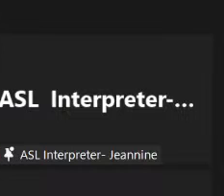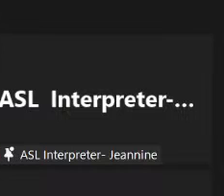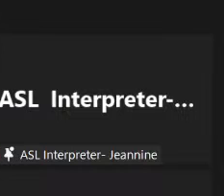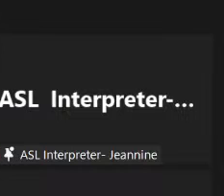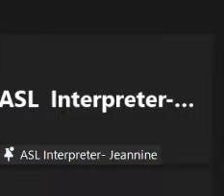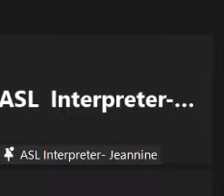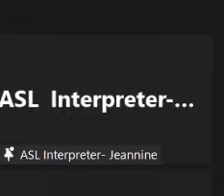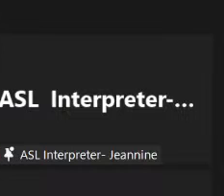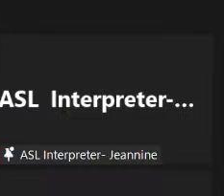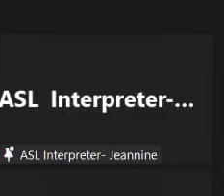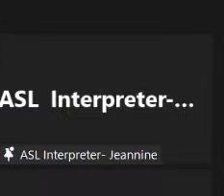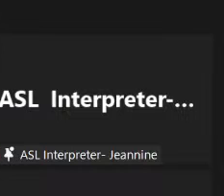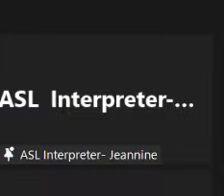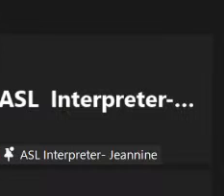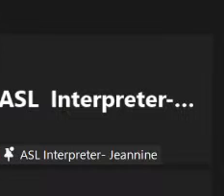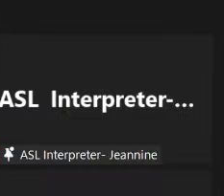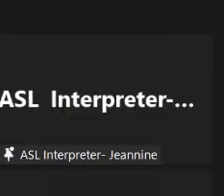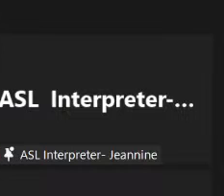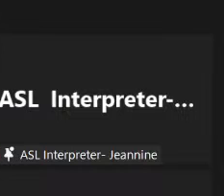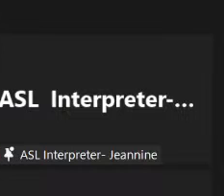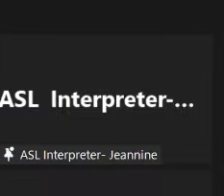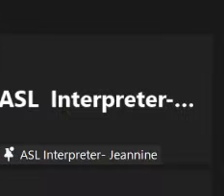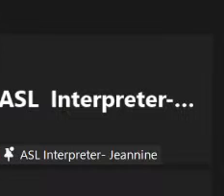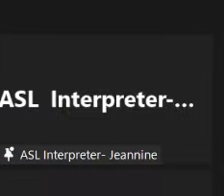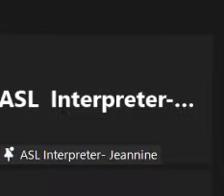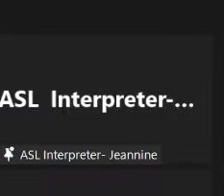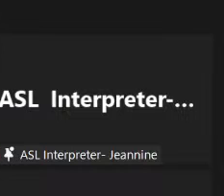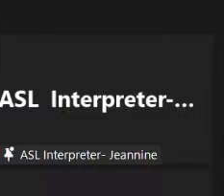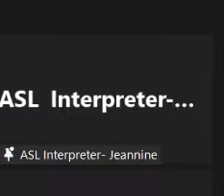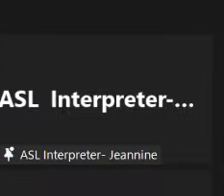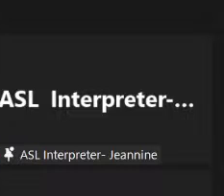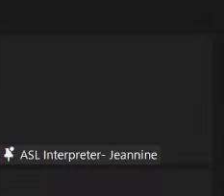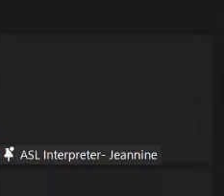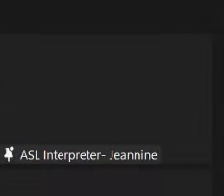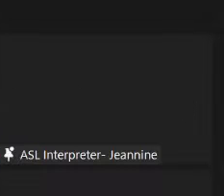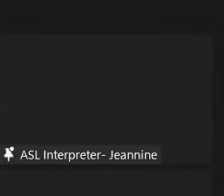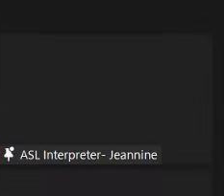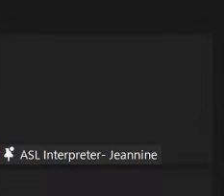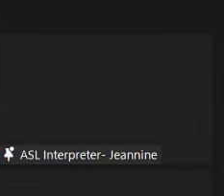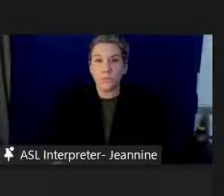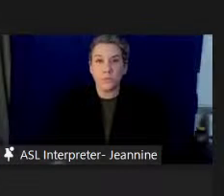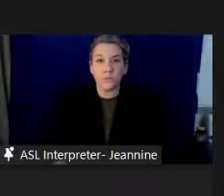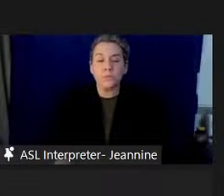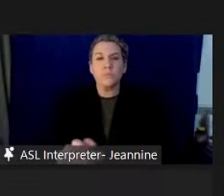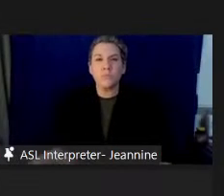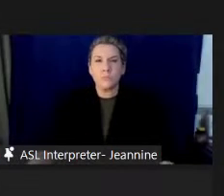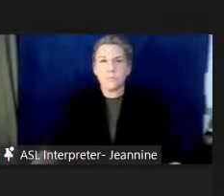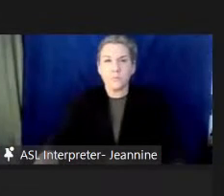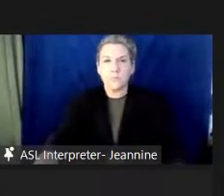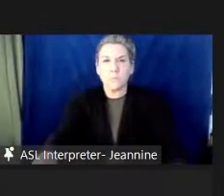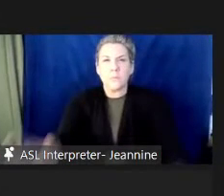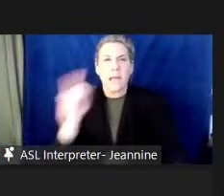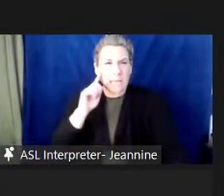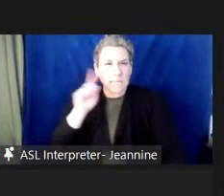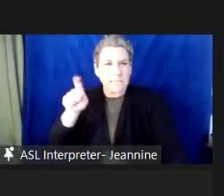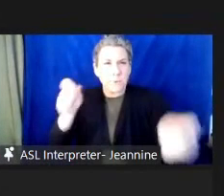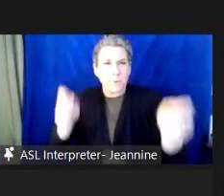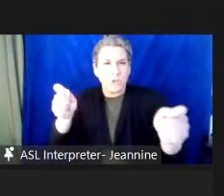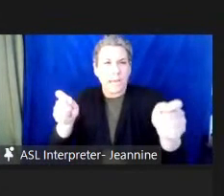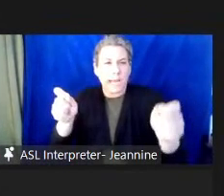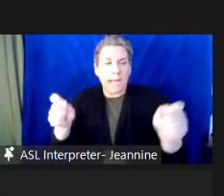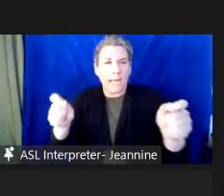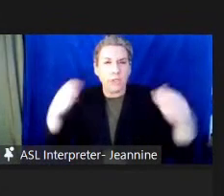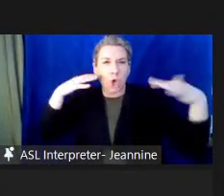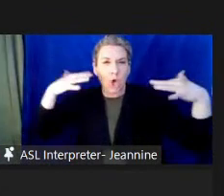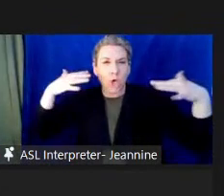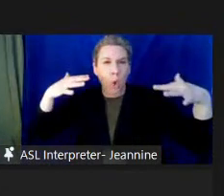Eric, you might need to adjust the audio on your side. The video is not showing or displaying